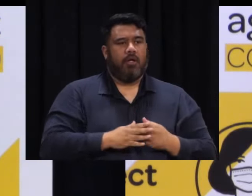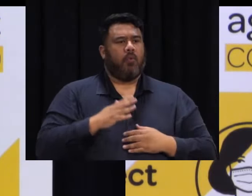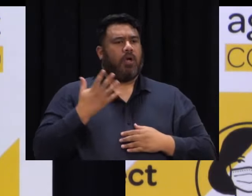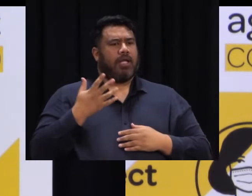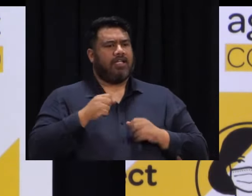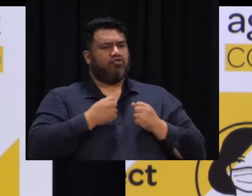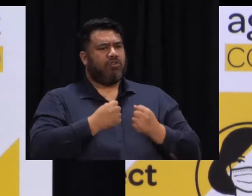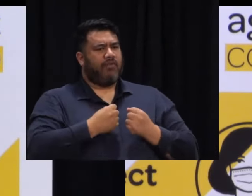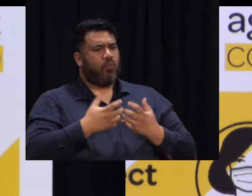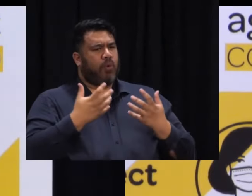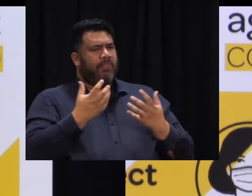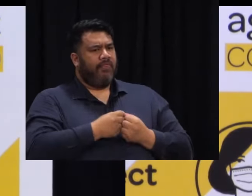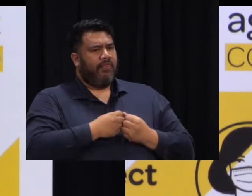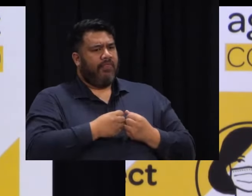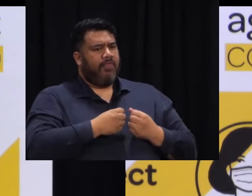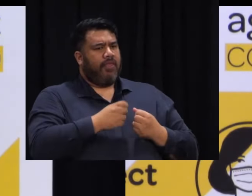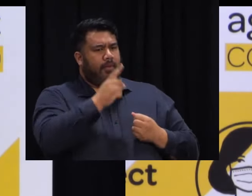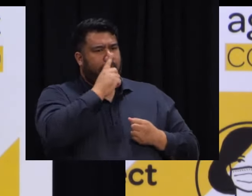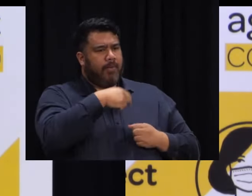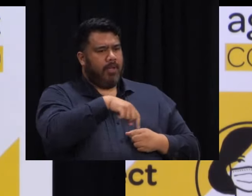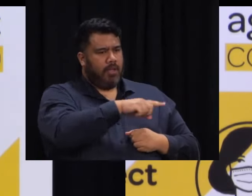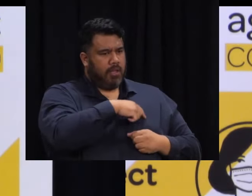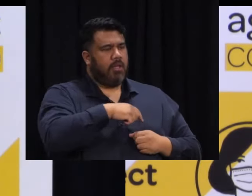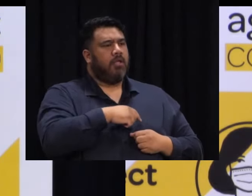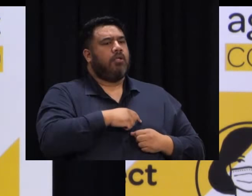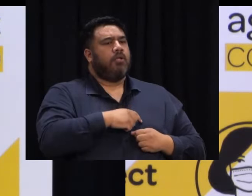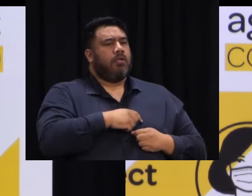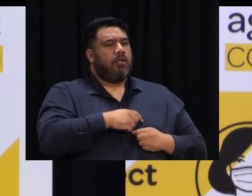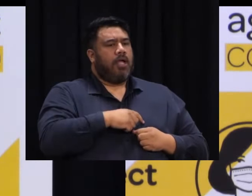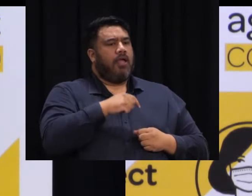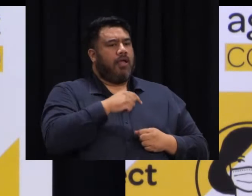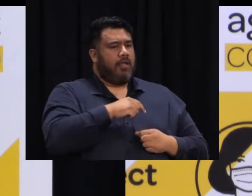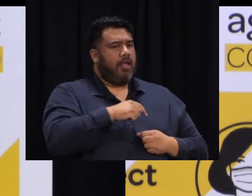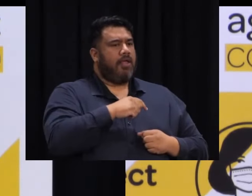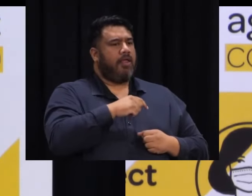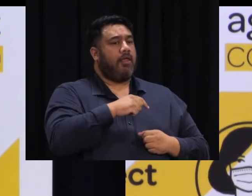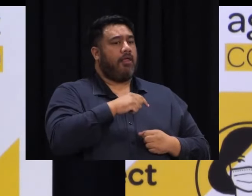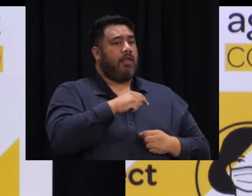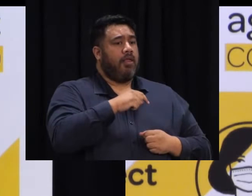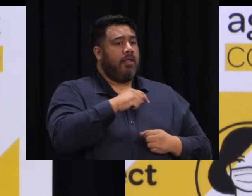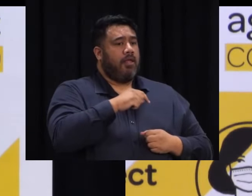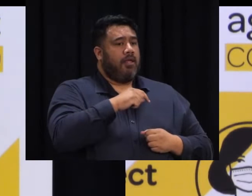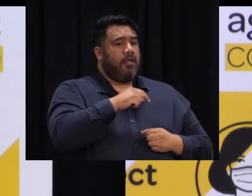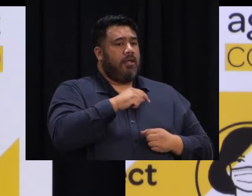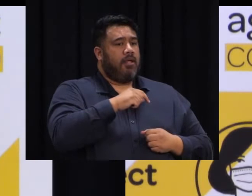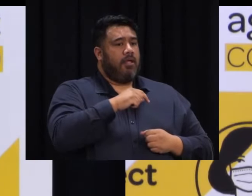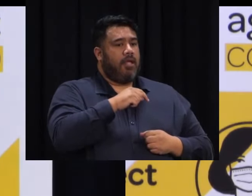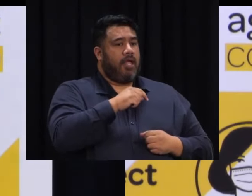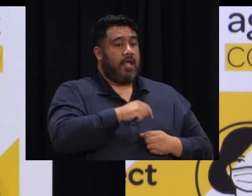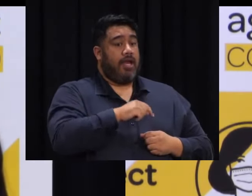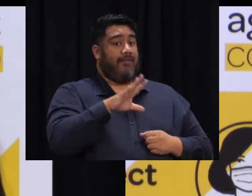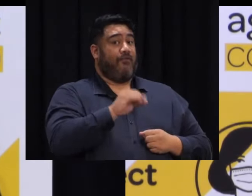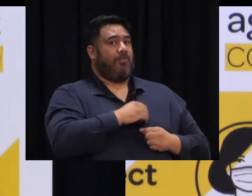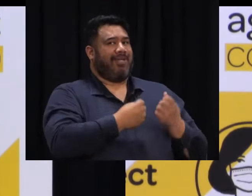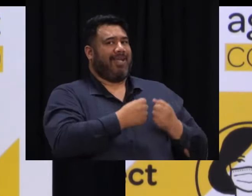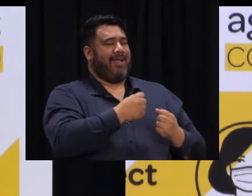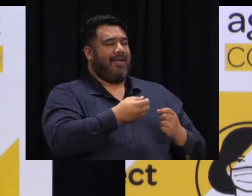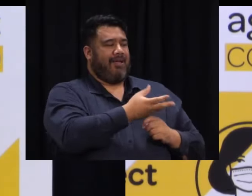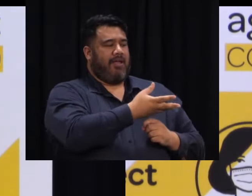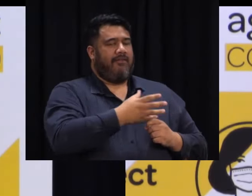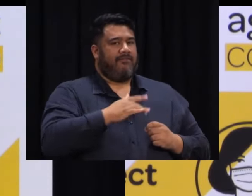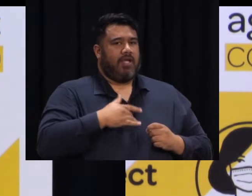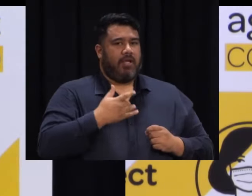We're establishing the length of time that person then resided with that individual. Yeah. What did you make of that phenomenal demand for the MIQ